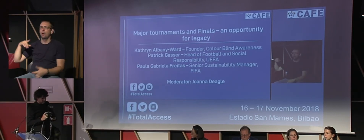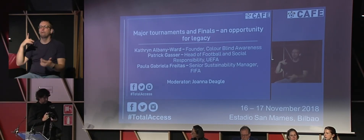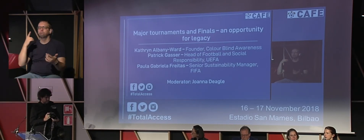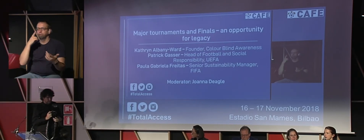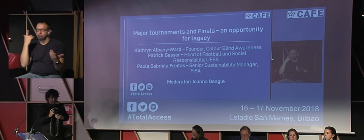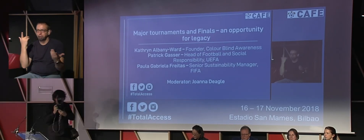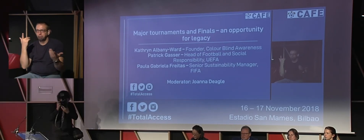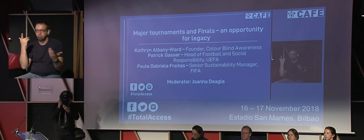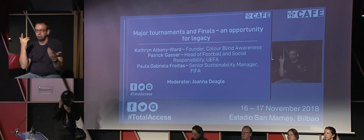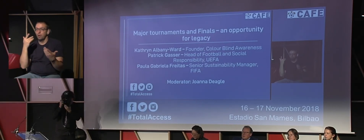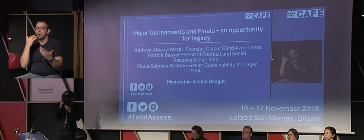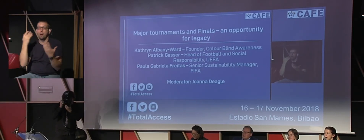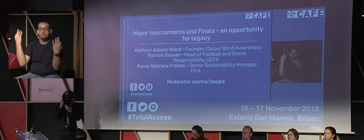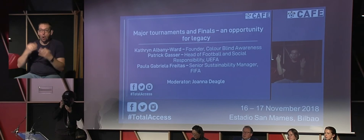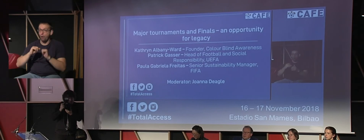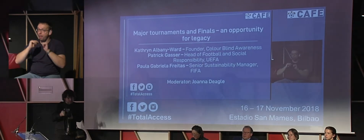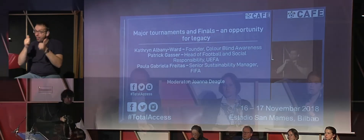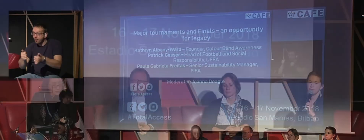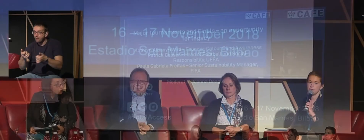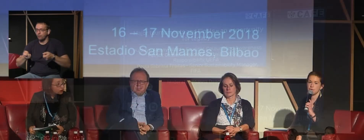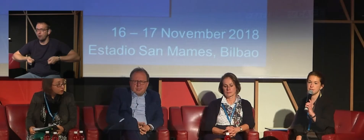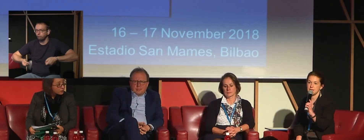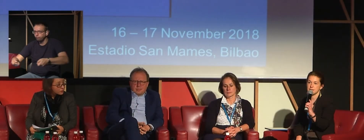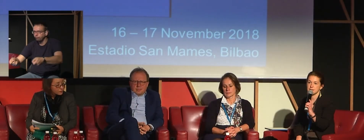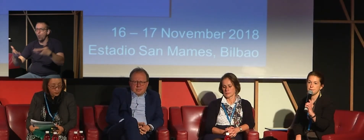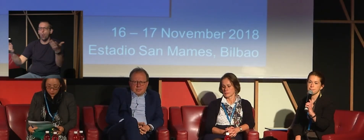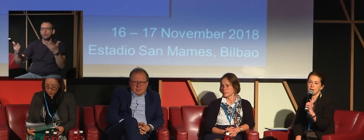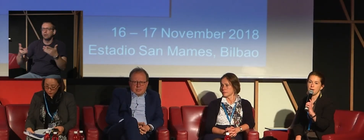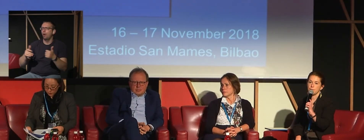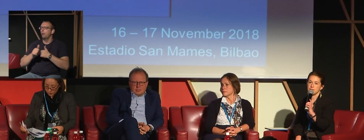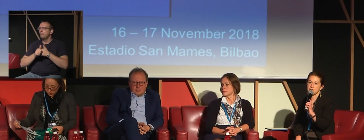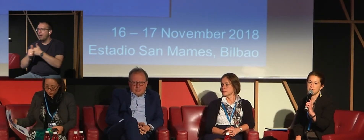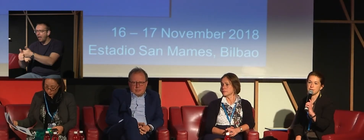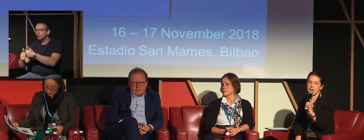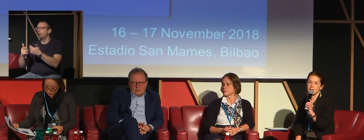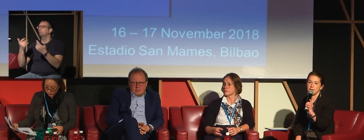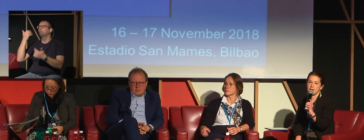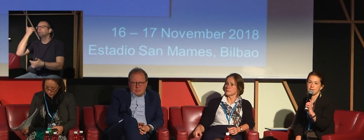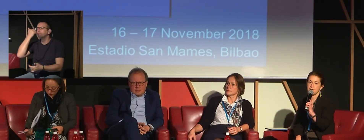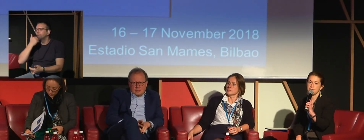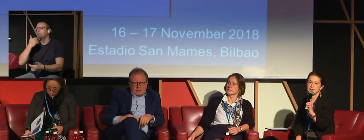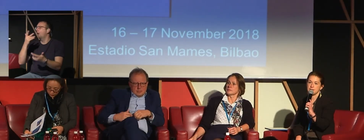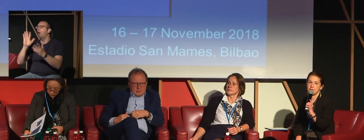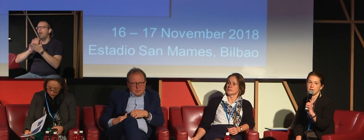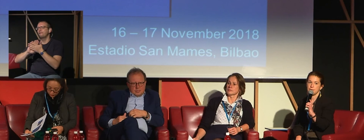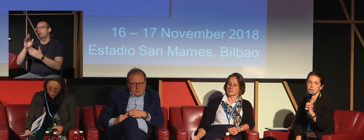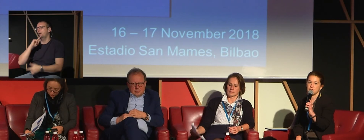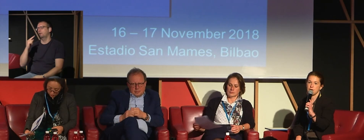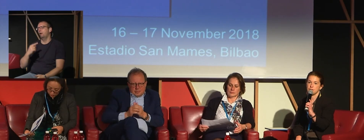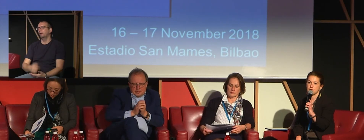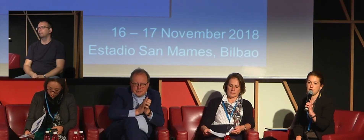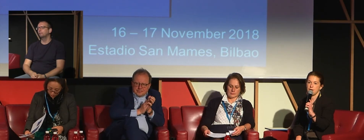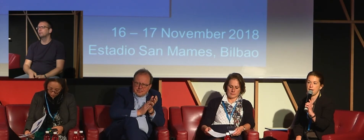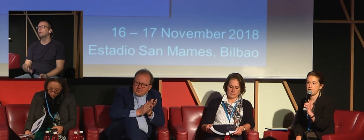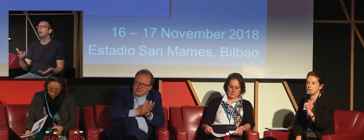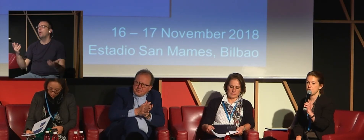volunteers. You can leave your headsets on your seats. We just need you to hand them in at the end of the day so they can be